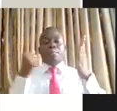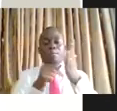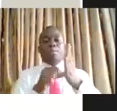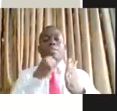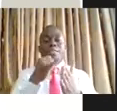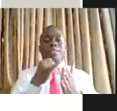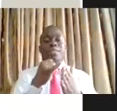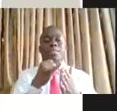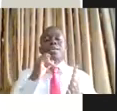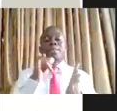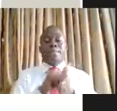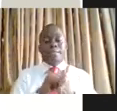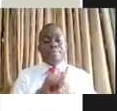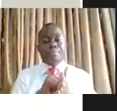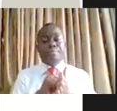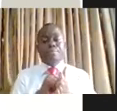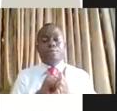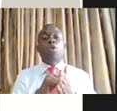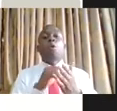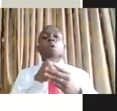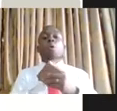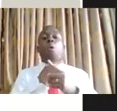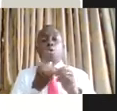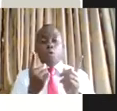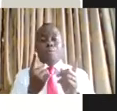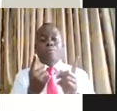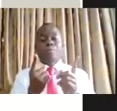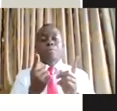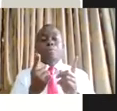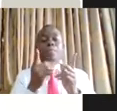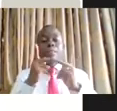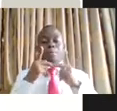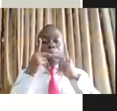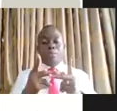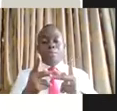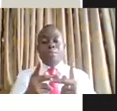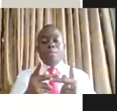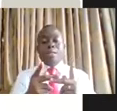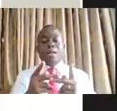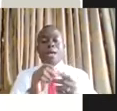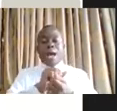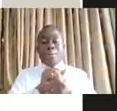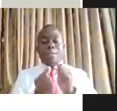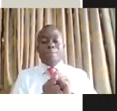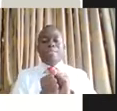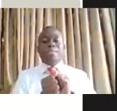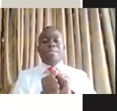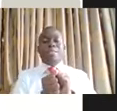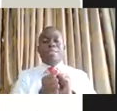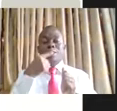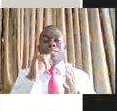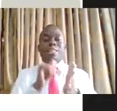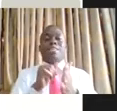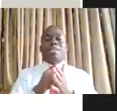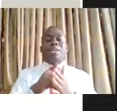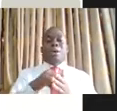that although the proposed amendment says Parliament shall make legislation to provide